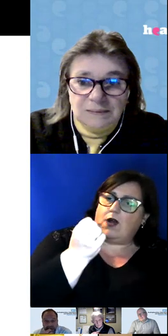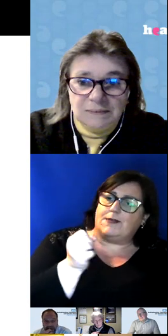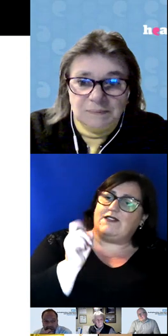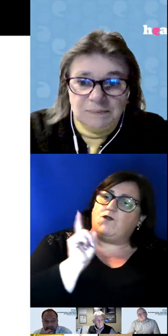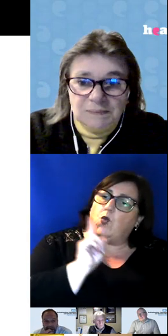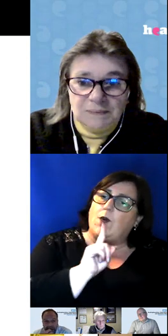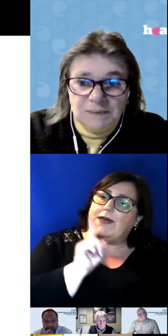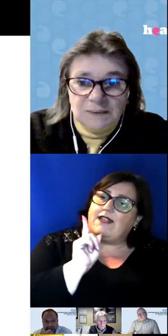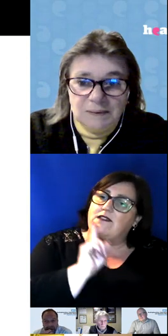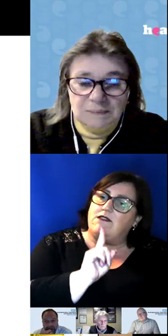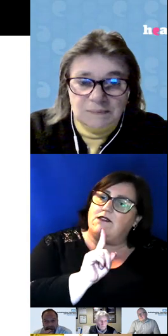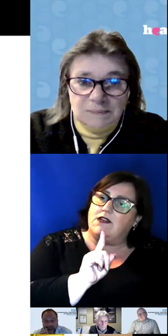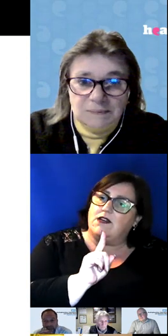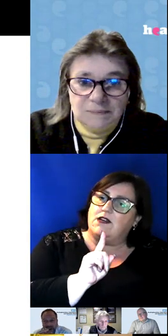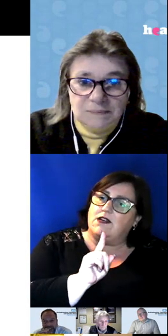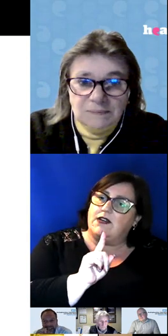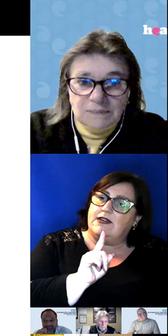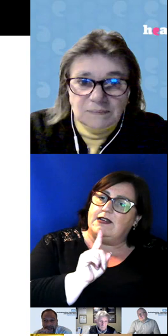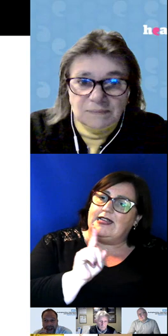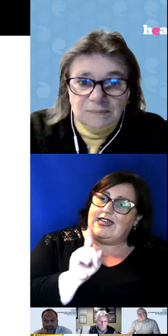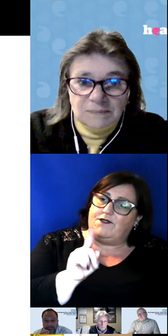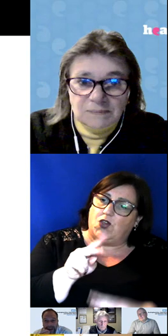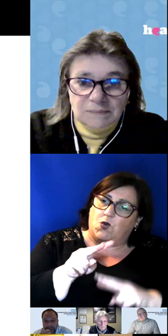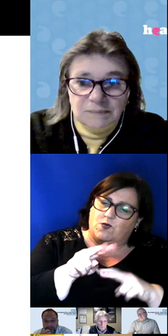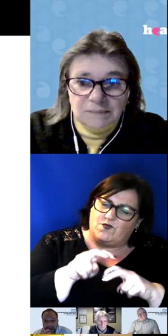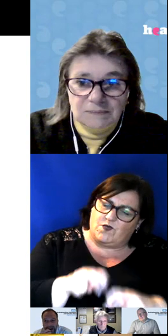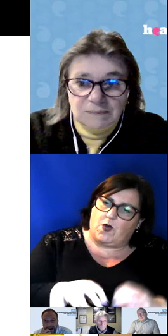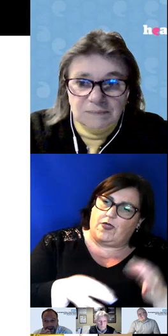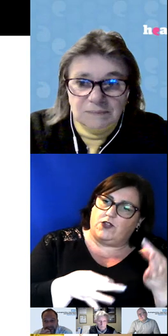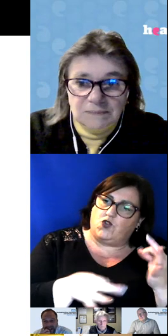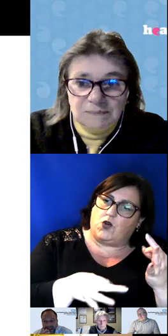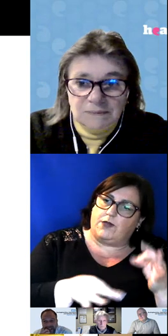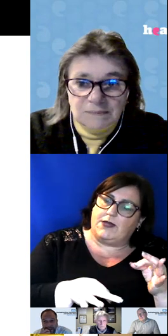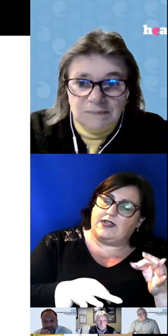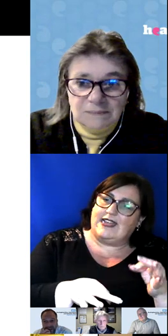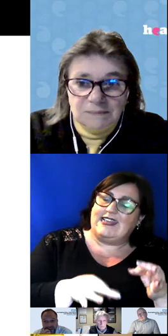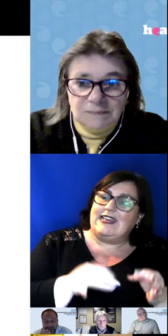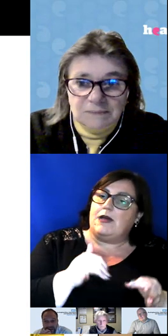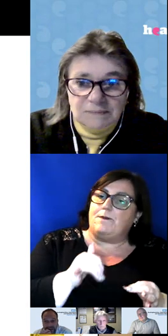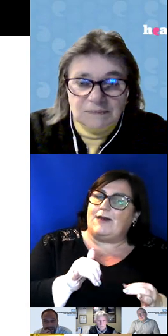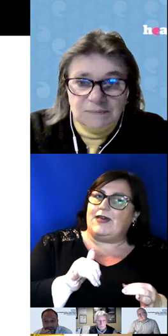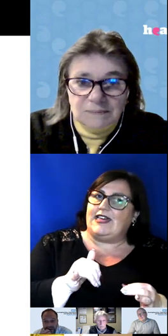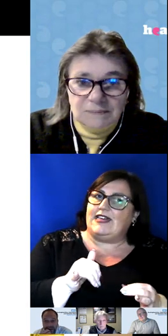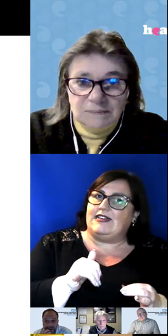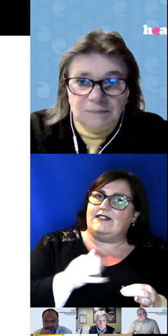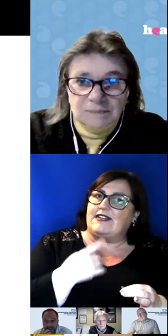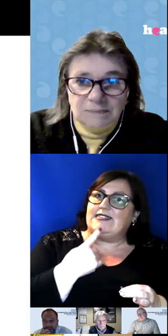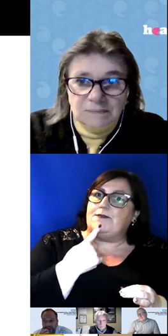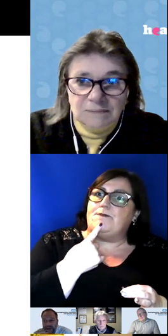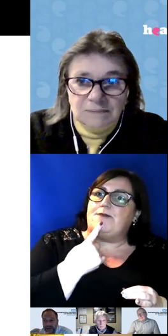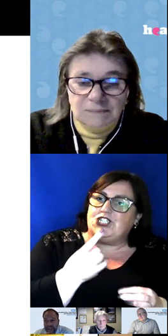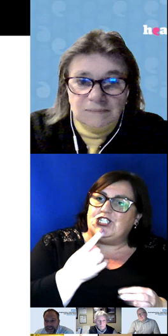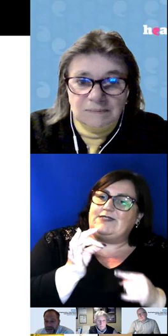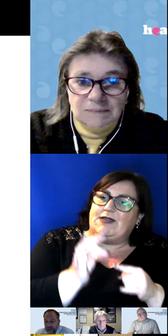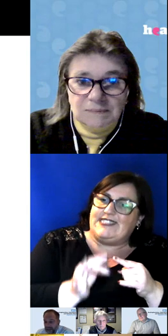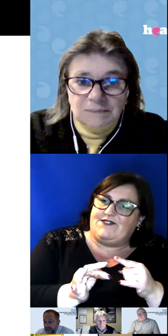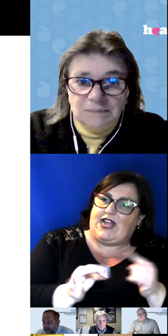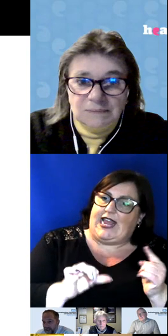If you go through the document in a bit more detail, it may not pick up on the precise thing about surgical outcomes, though. So it's something that we